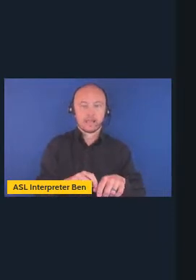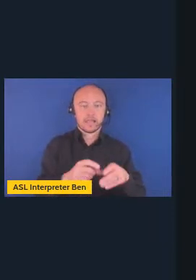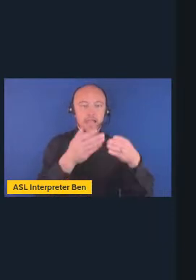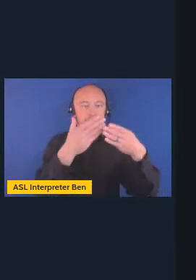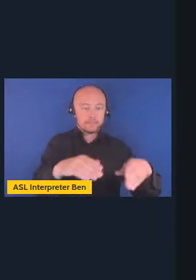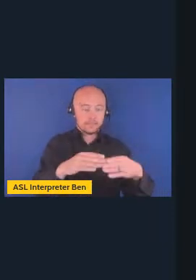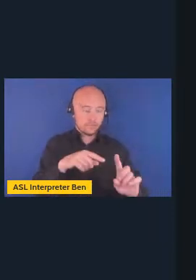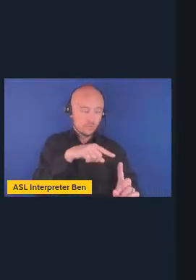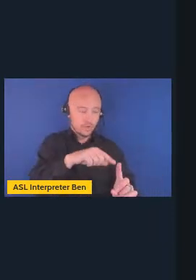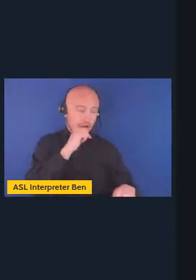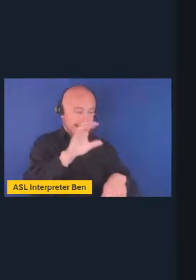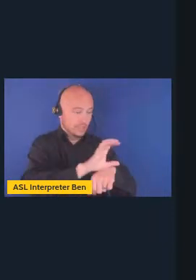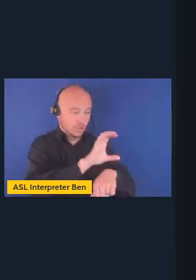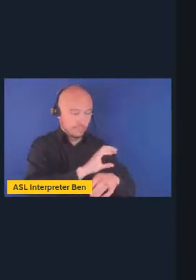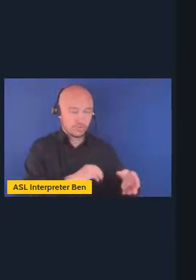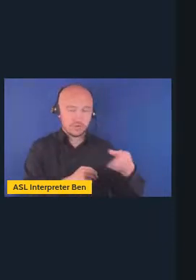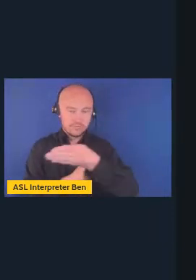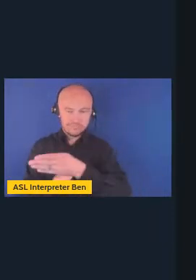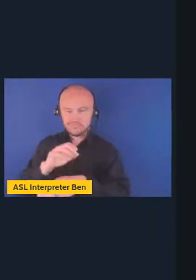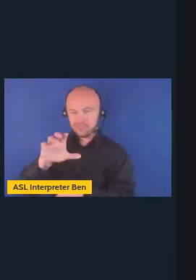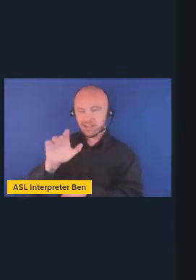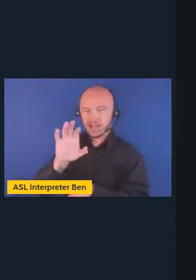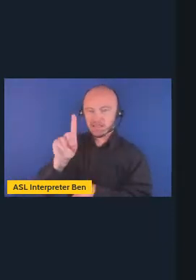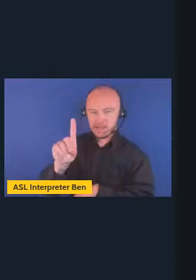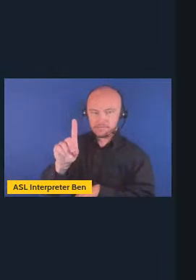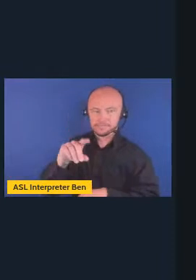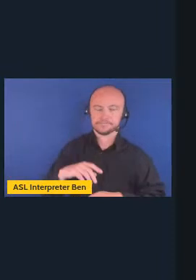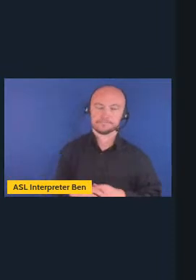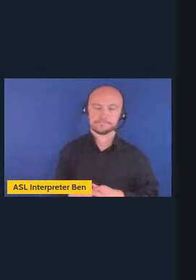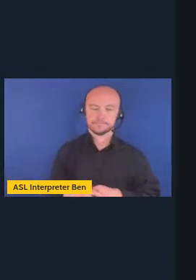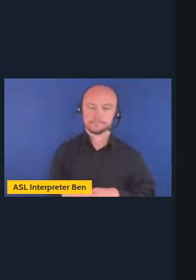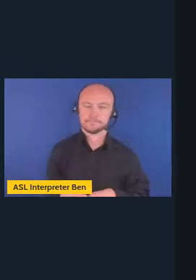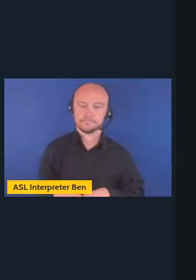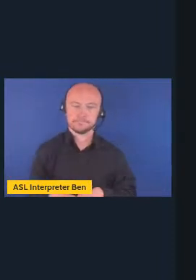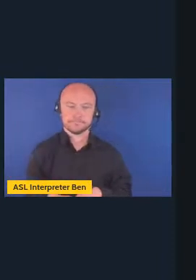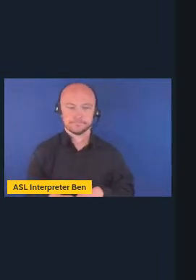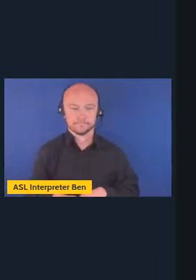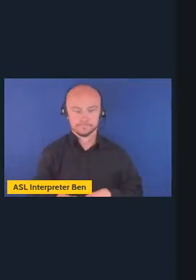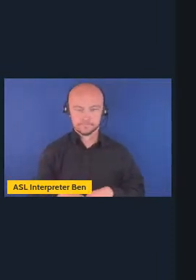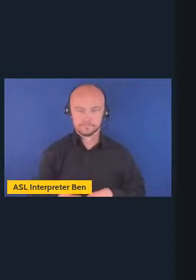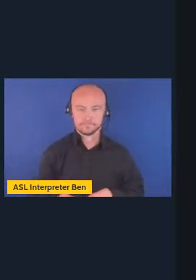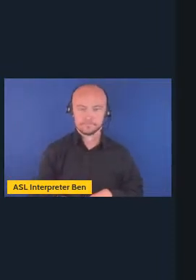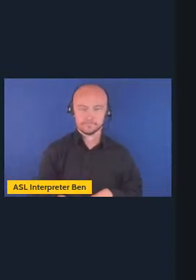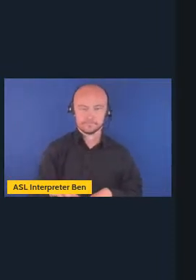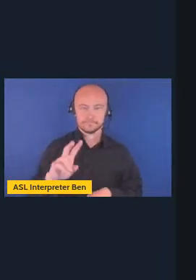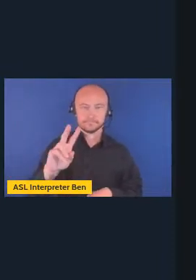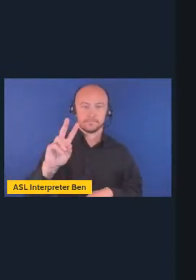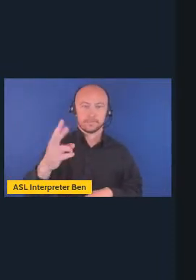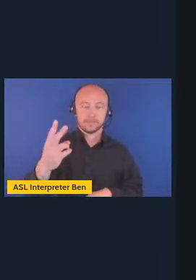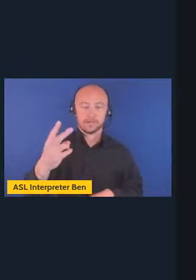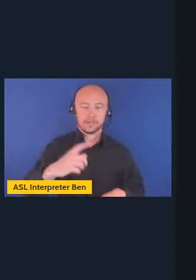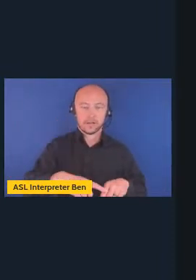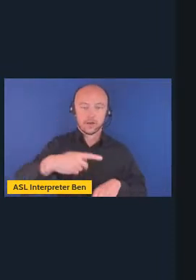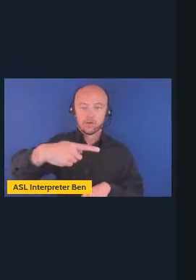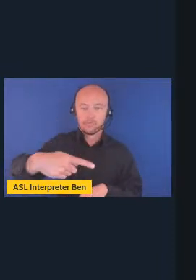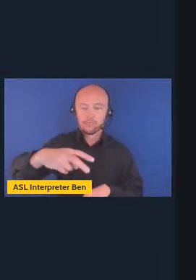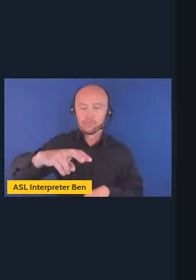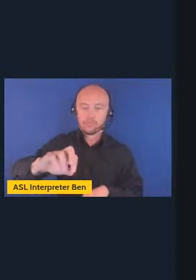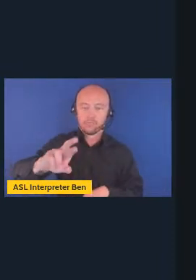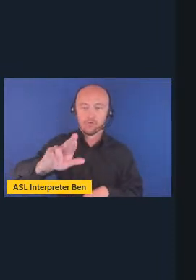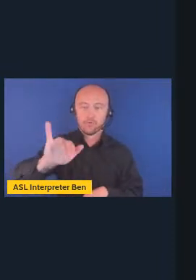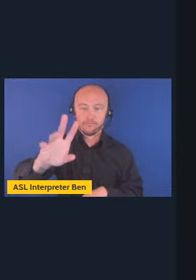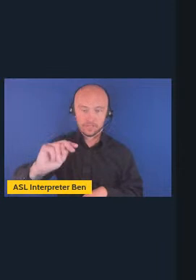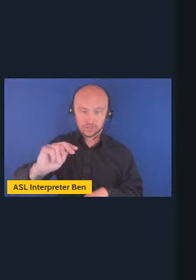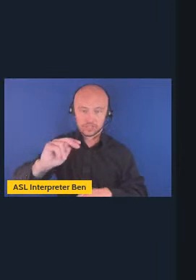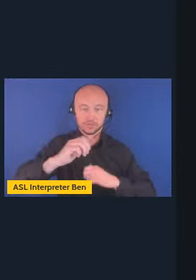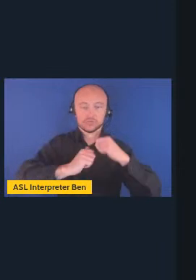and not to computers. The second thing that is unique about Wing is that it takes the two notions of provisioning or infrastructure. In